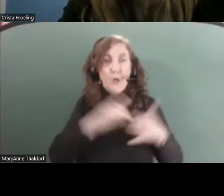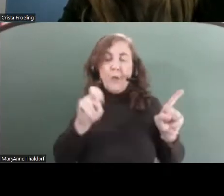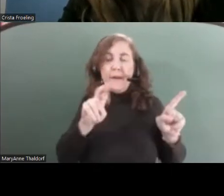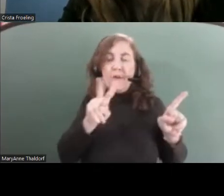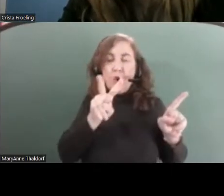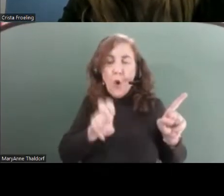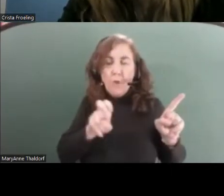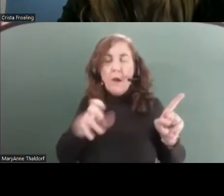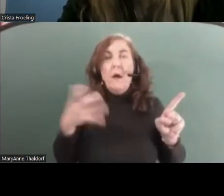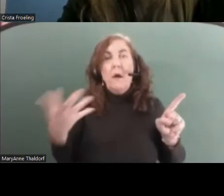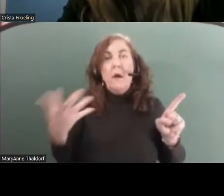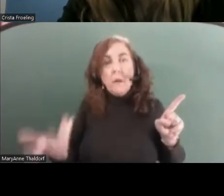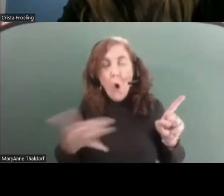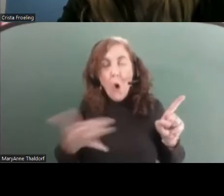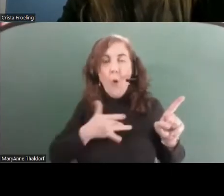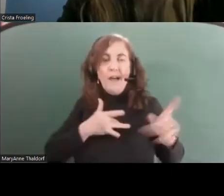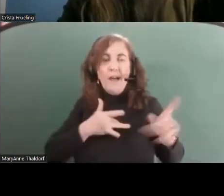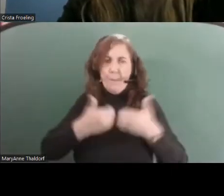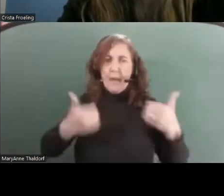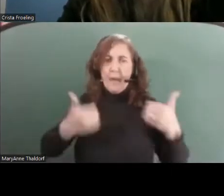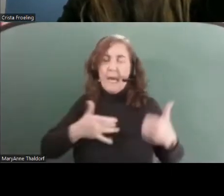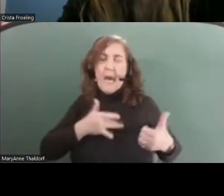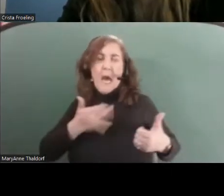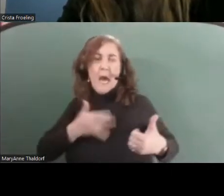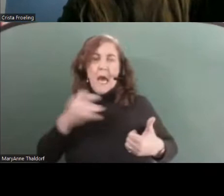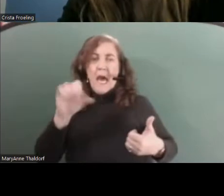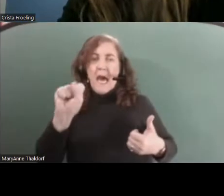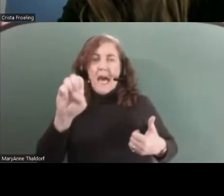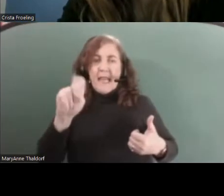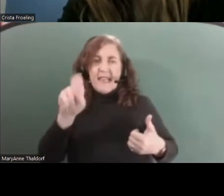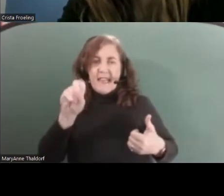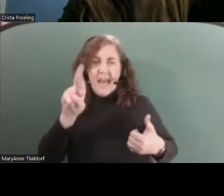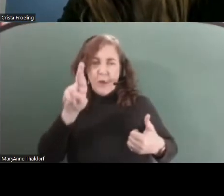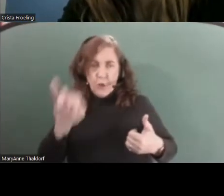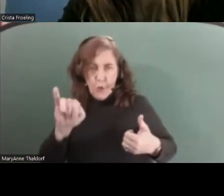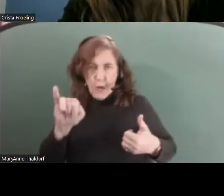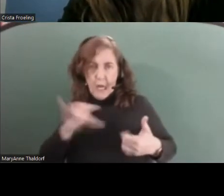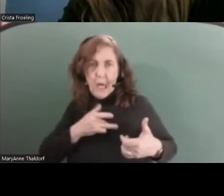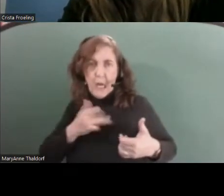is the cochlea, and neural is the auditory neuropathy.